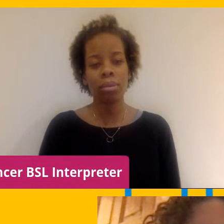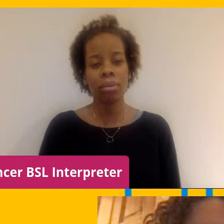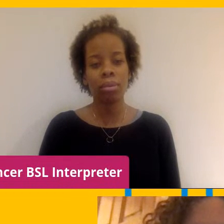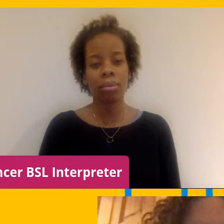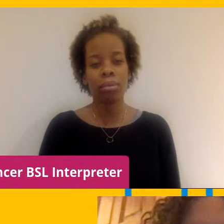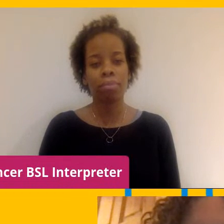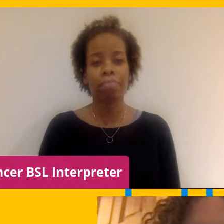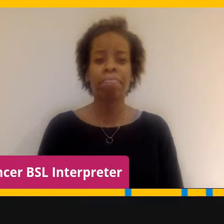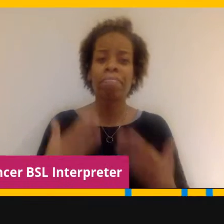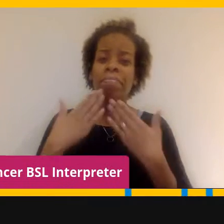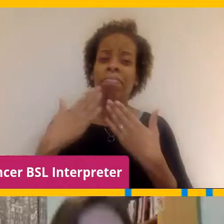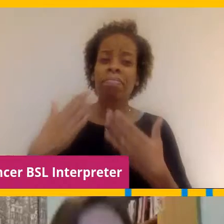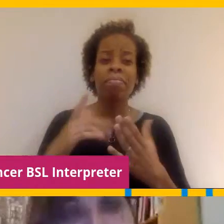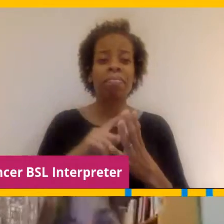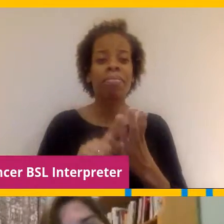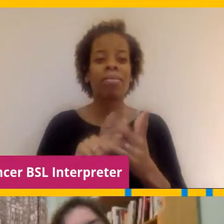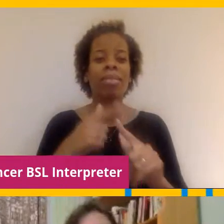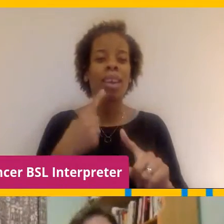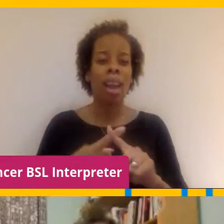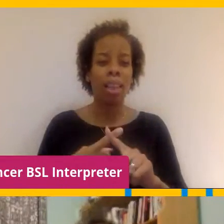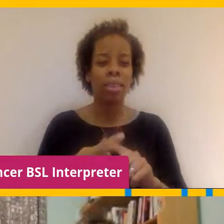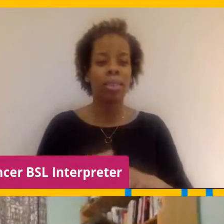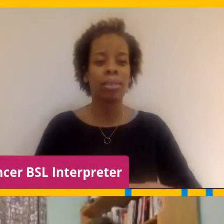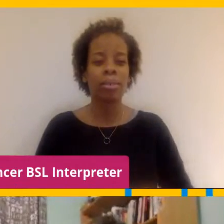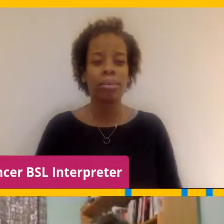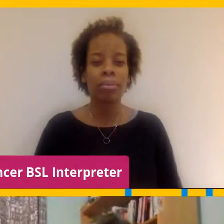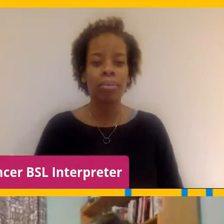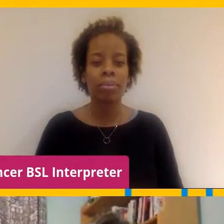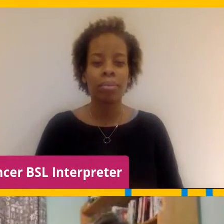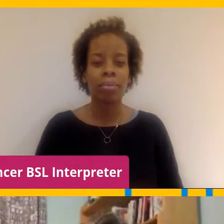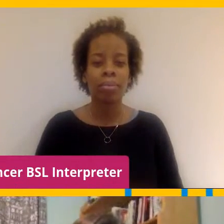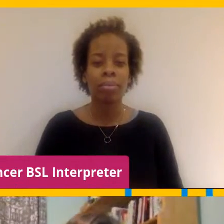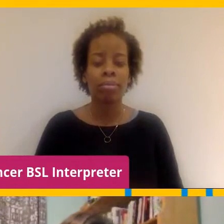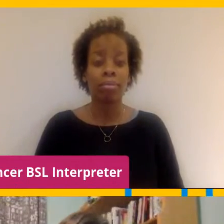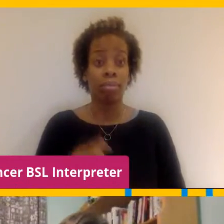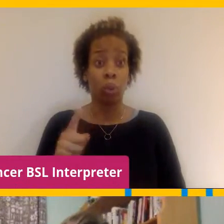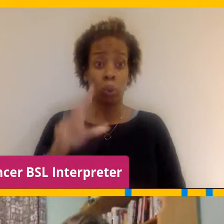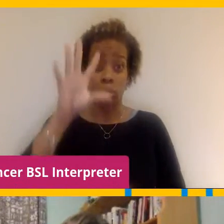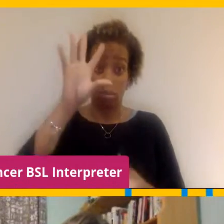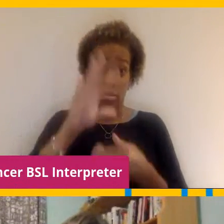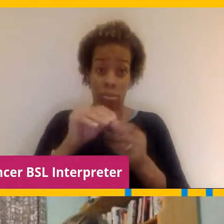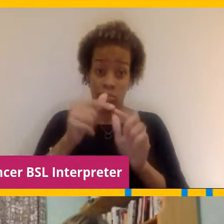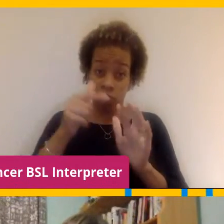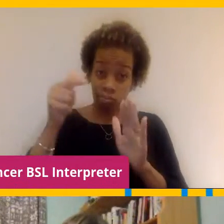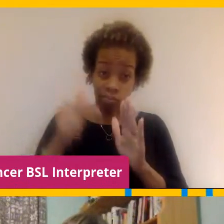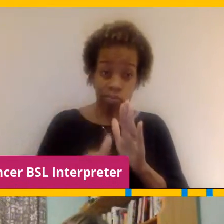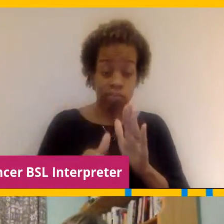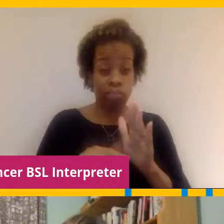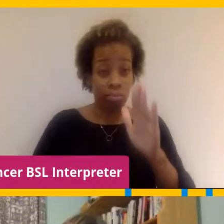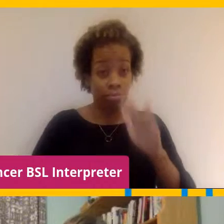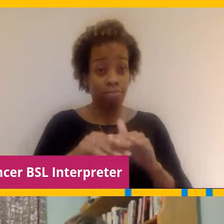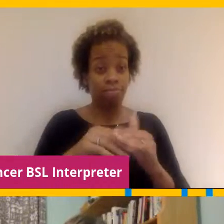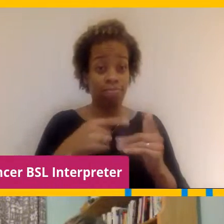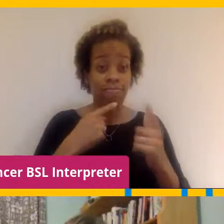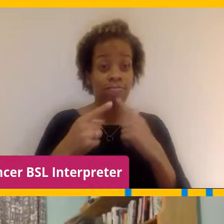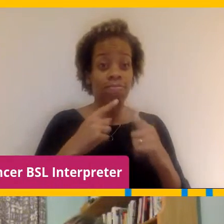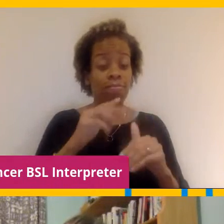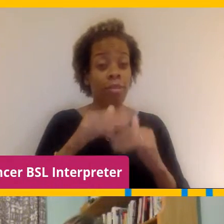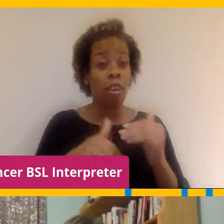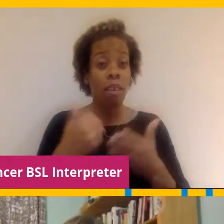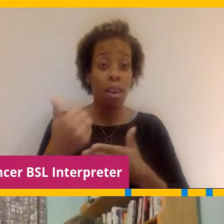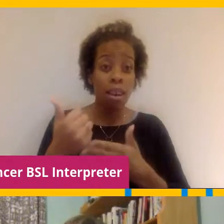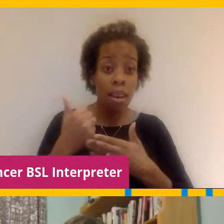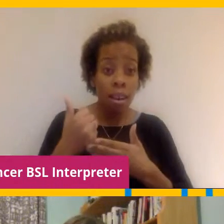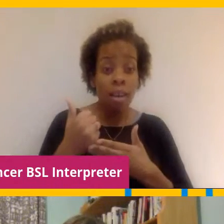Thanks very much, Alex. So that was a really comprehensive overview of some of the advice and guidance that